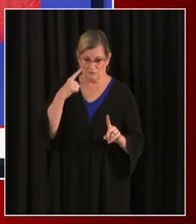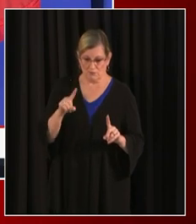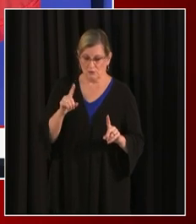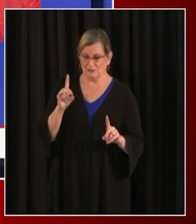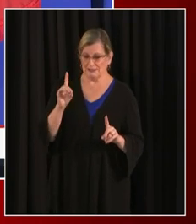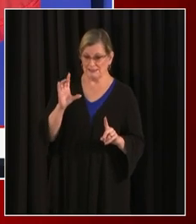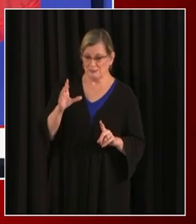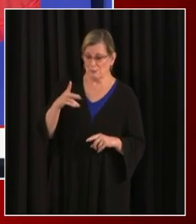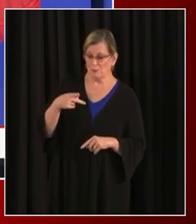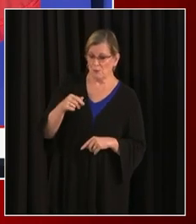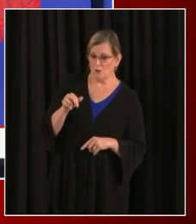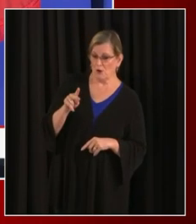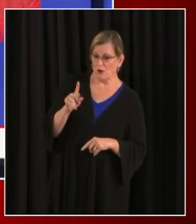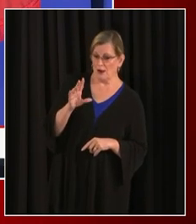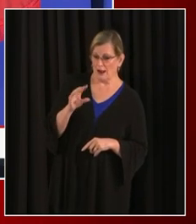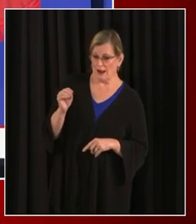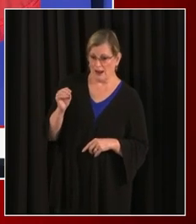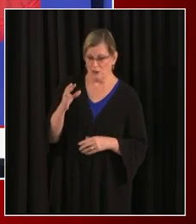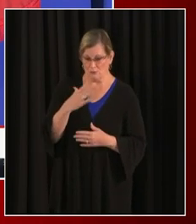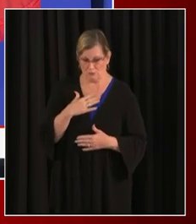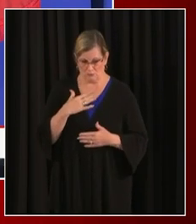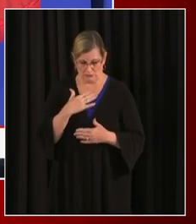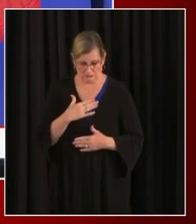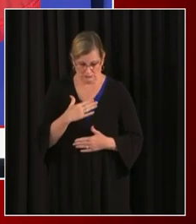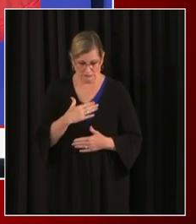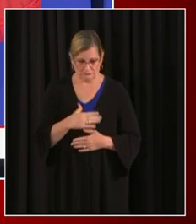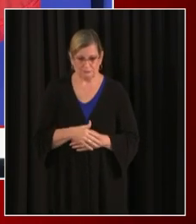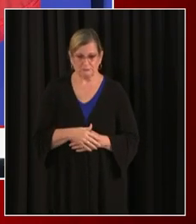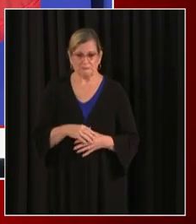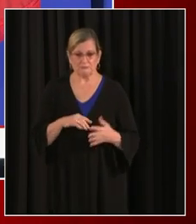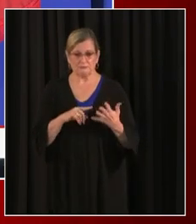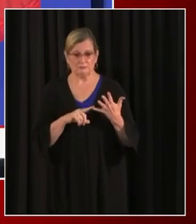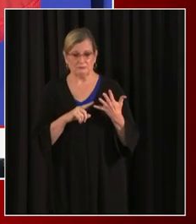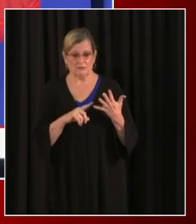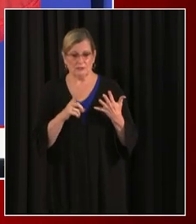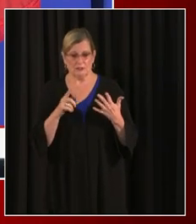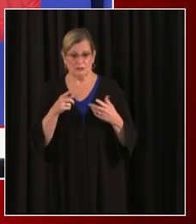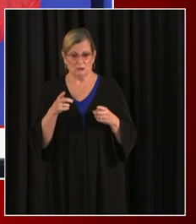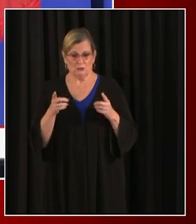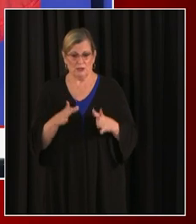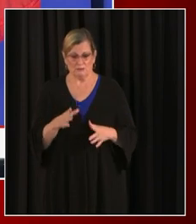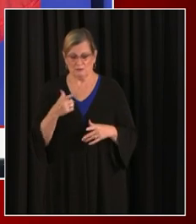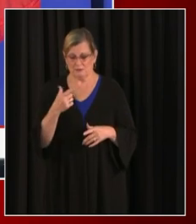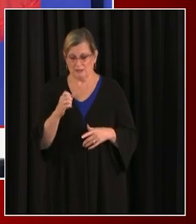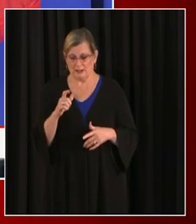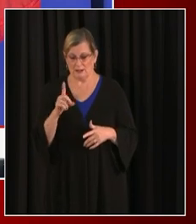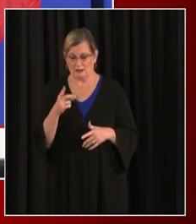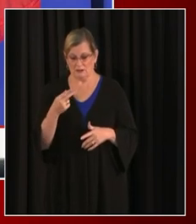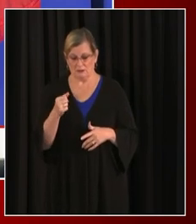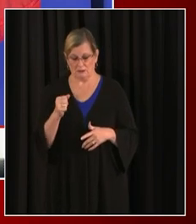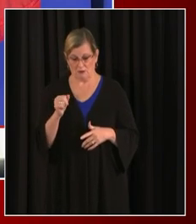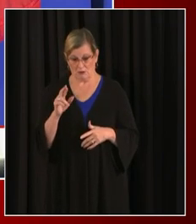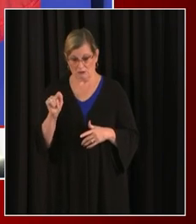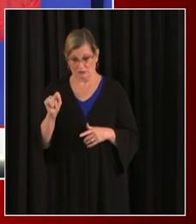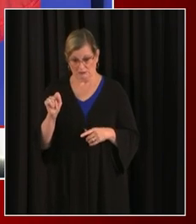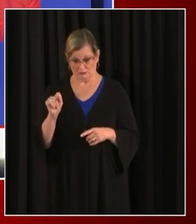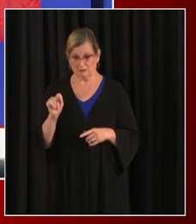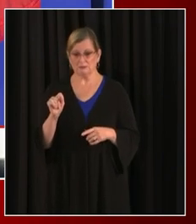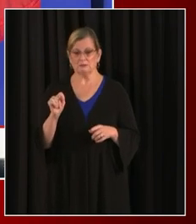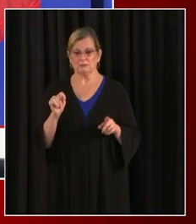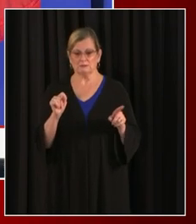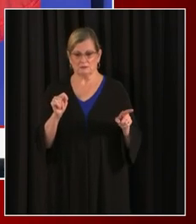of Parks and Recreation, and Director Chris Geldhart, who is the Director of the district's Department of Public